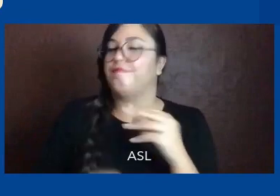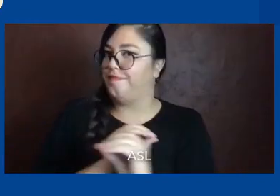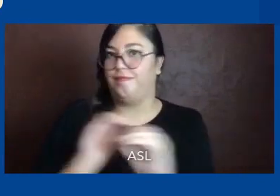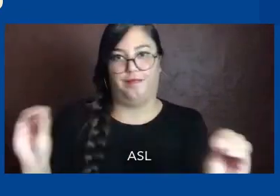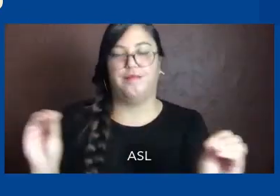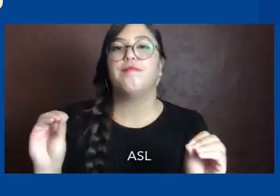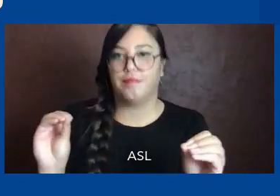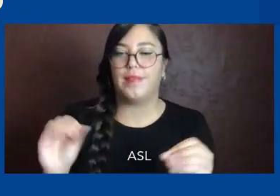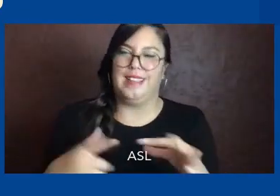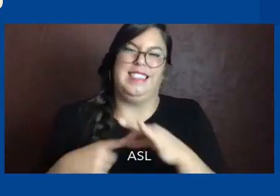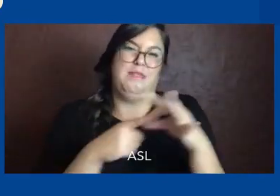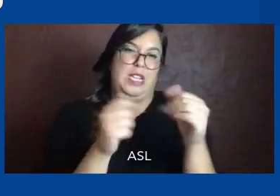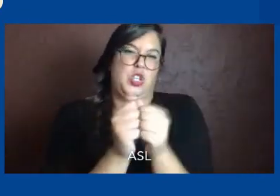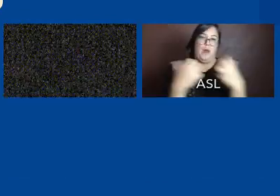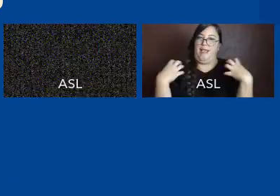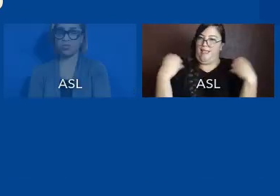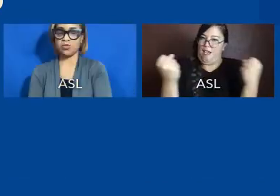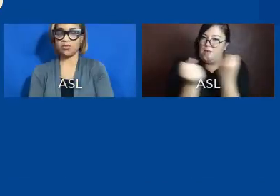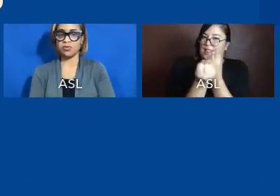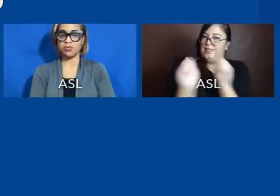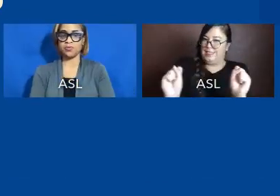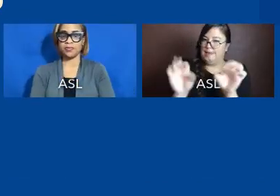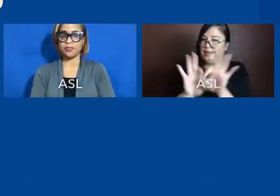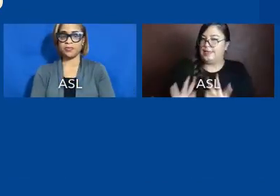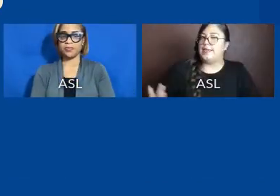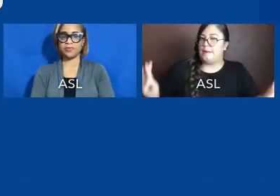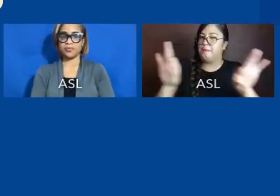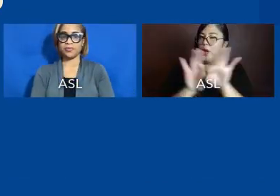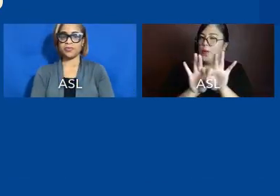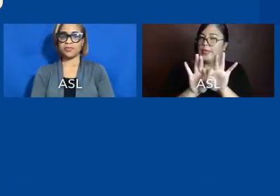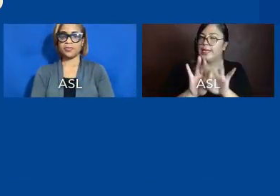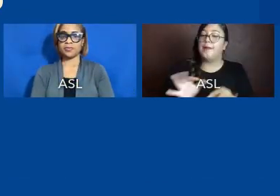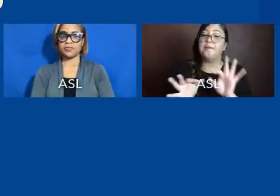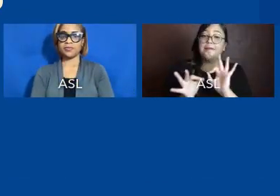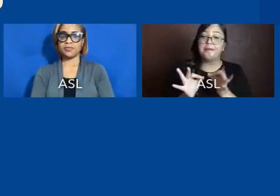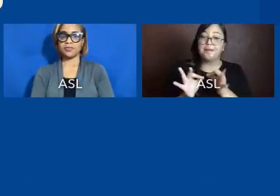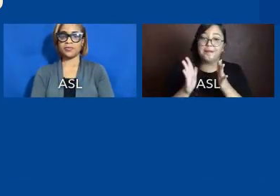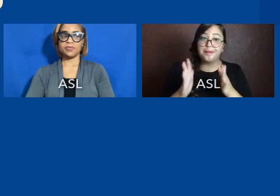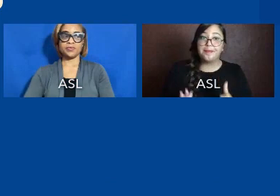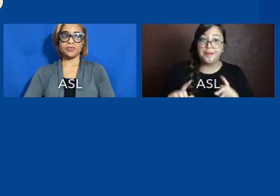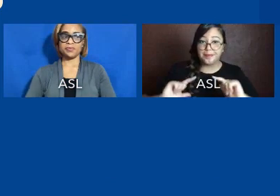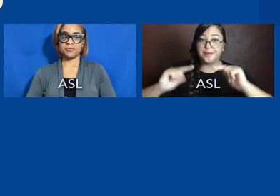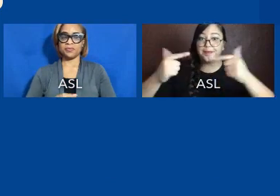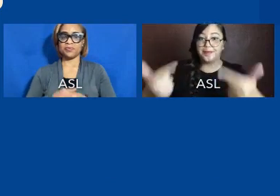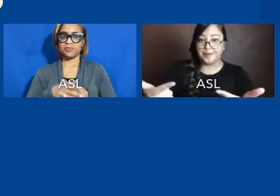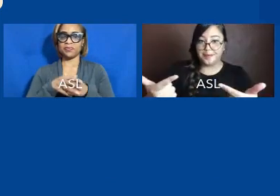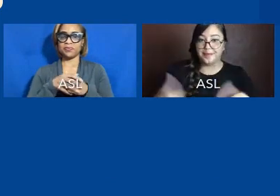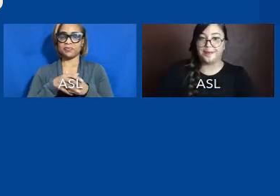ones. And I think just to that point, this is Nosheen, that like,